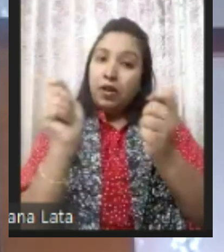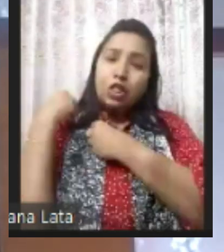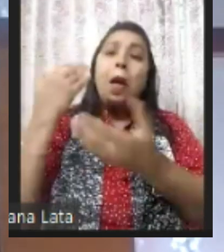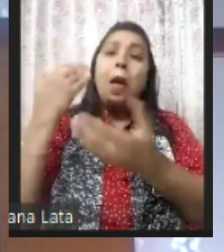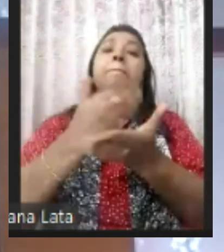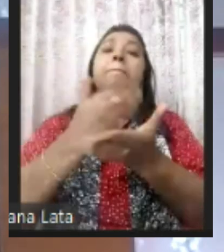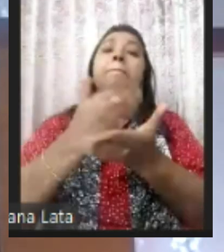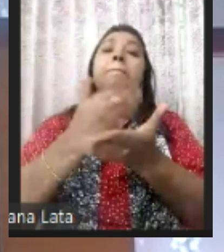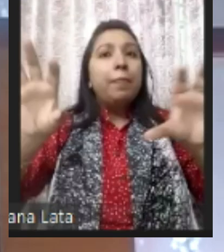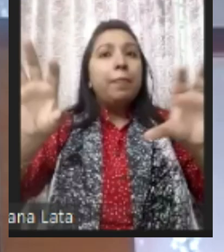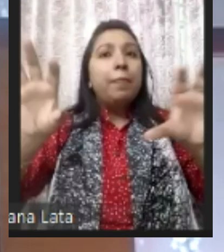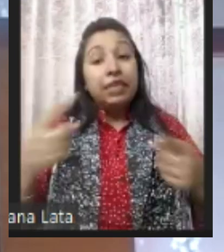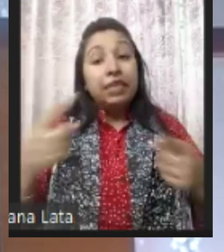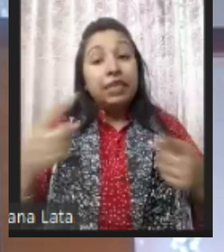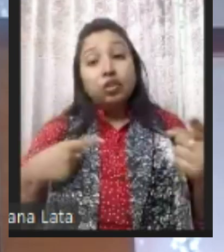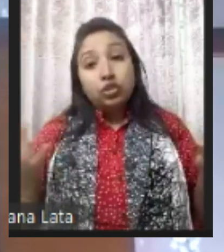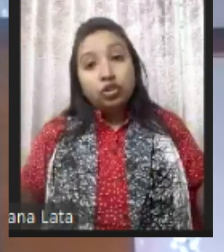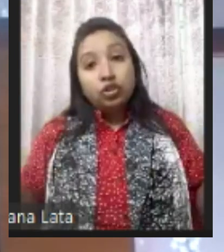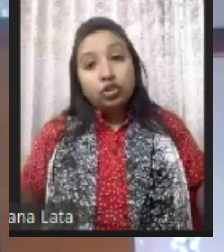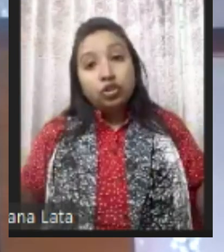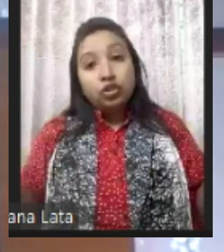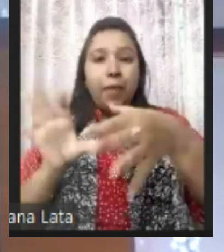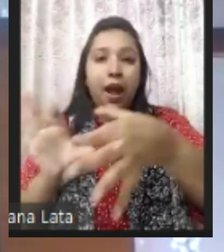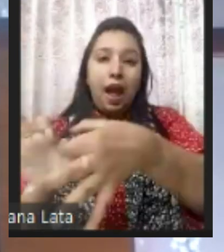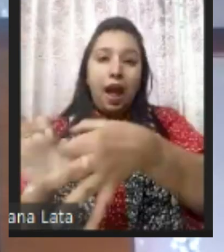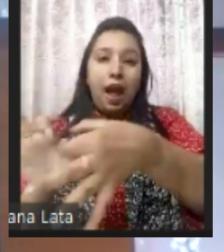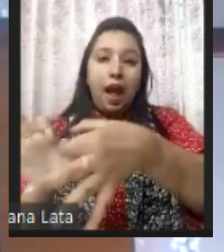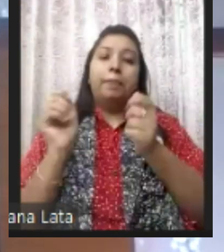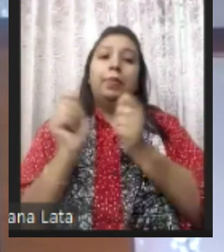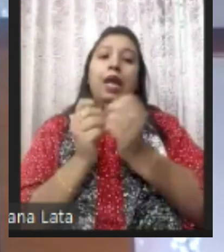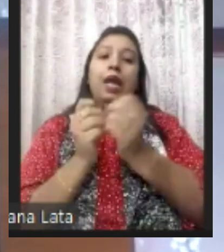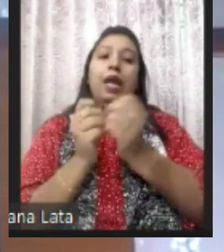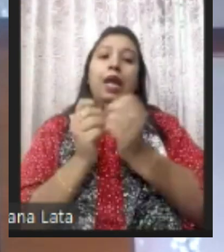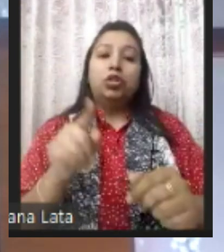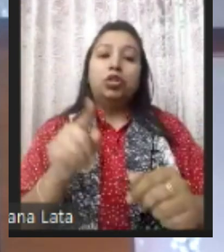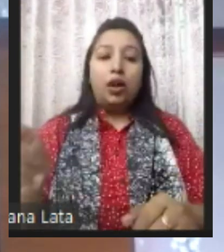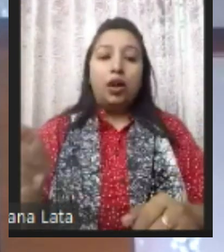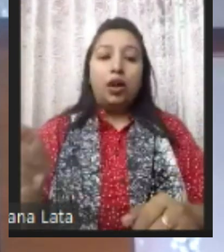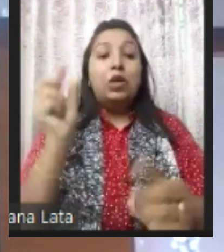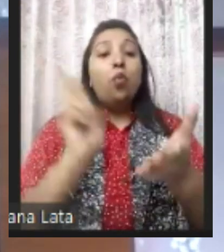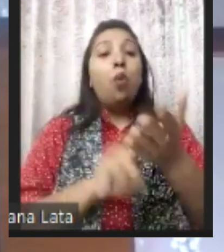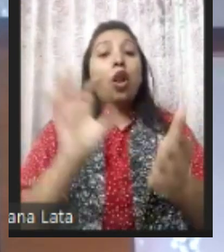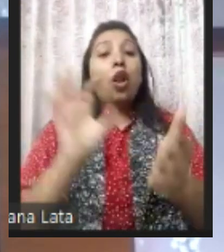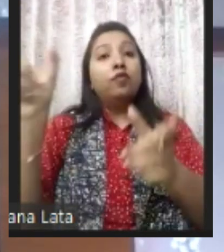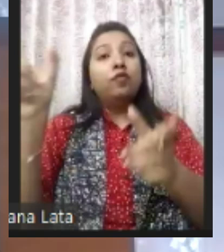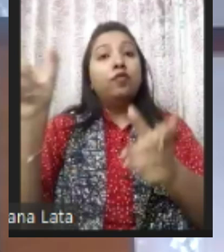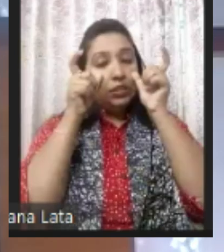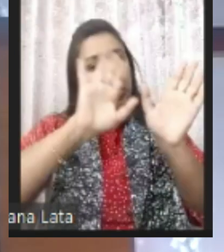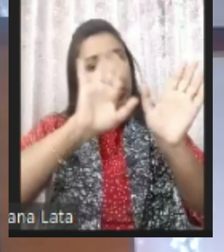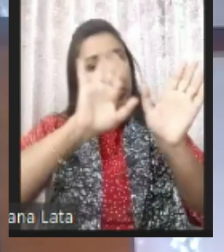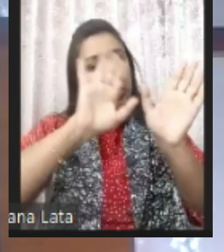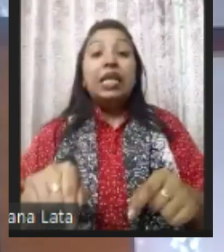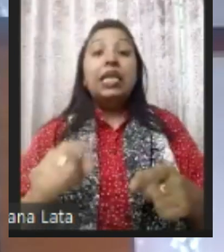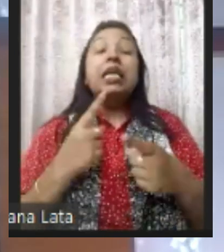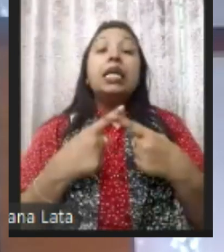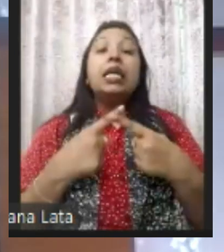coordination mechanism in the UN system. UN Resident Coordinator Office is coordinating the functions, coordinating in the